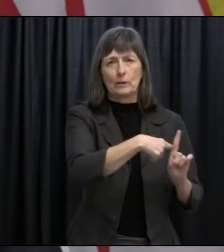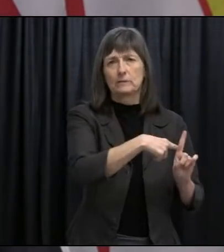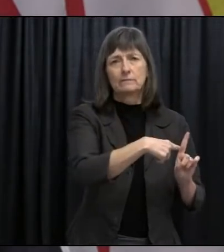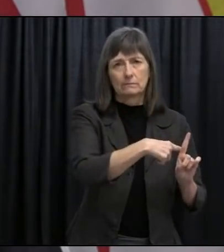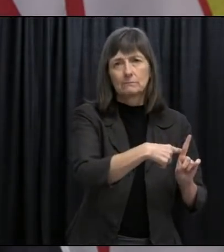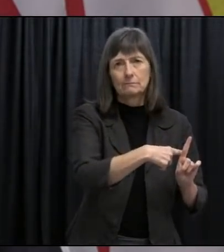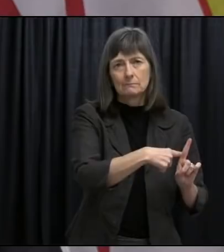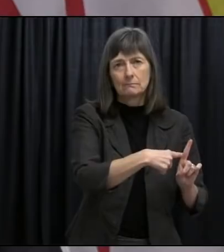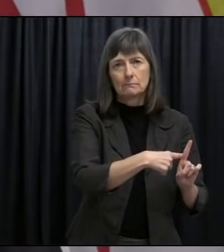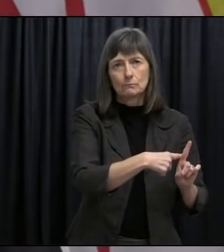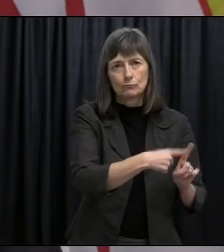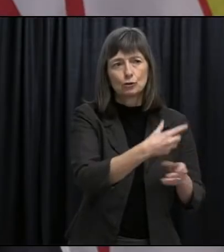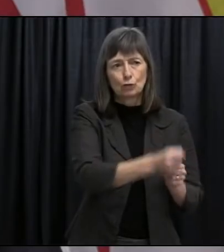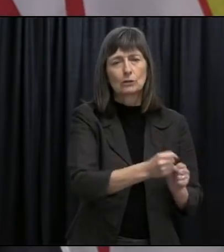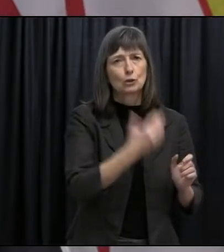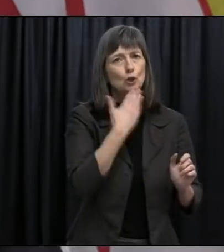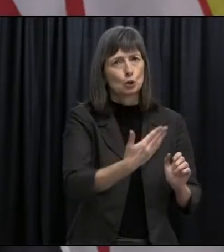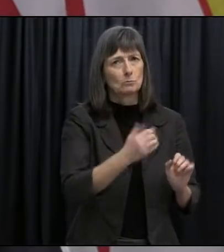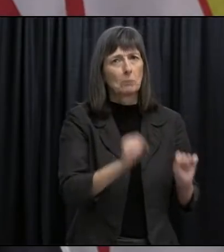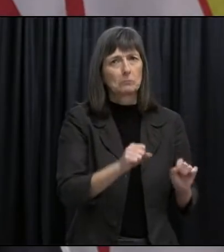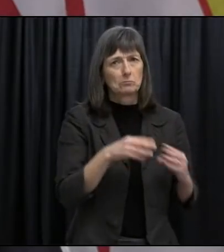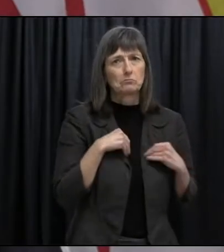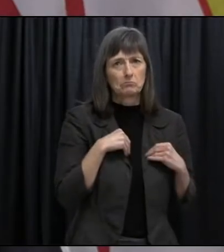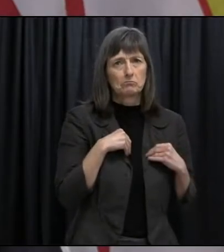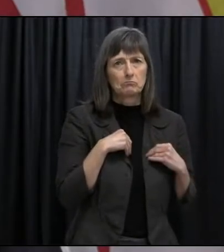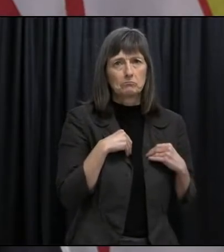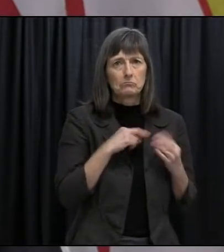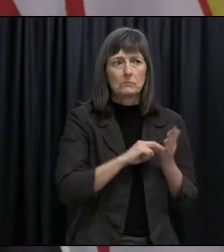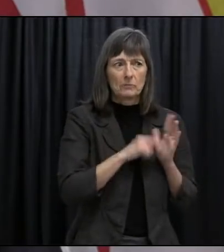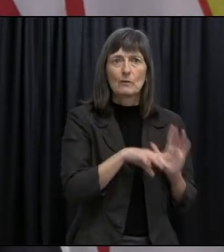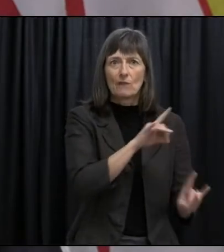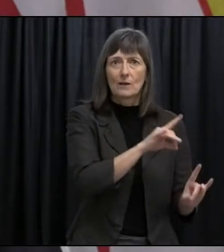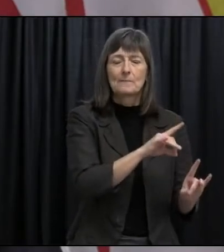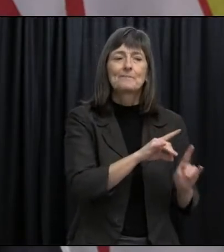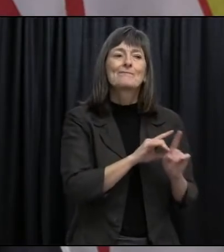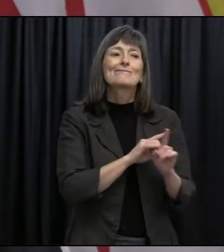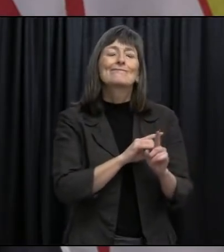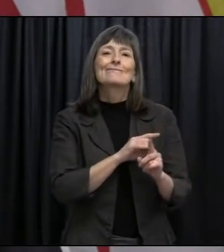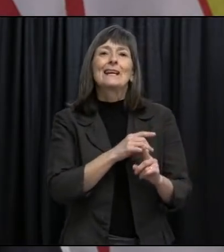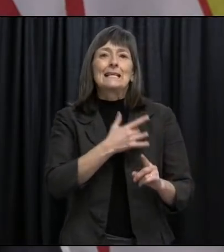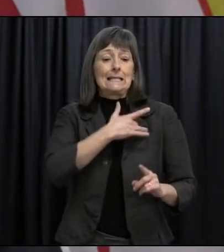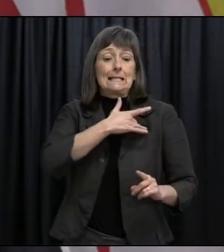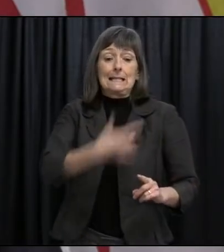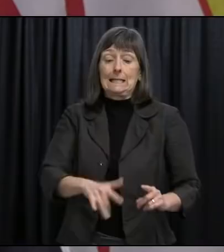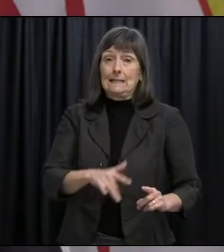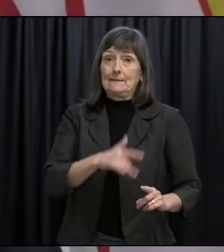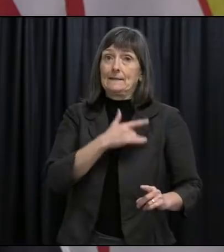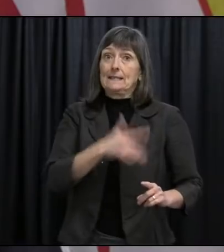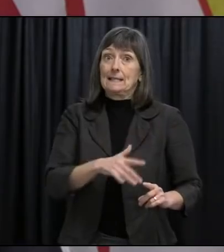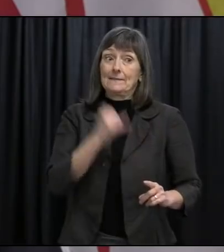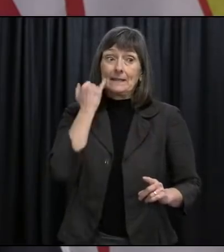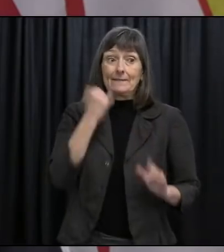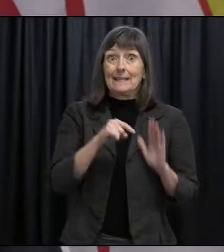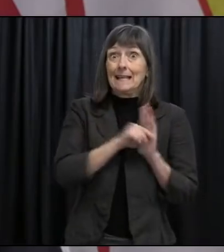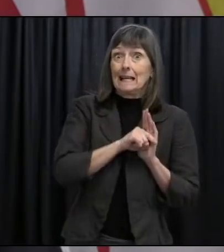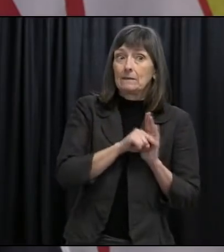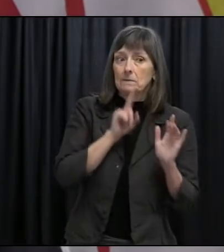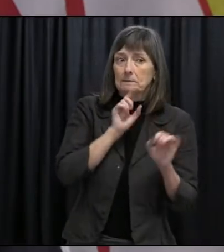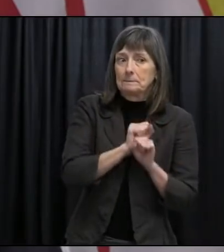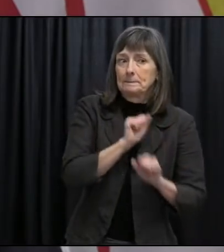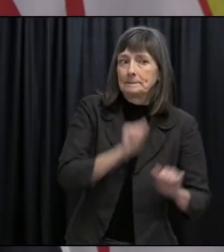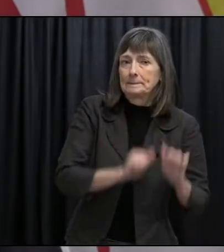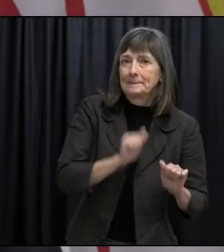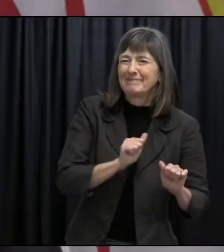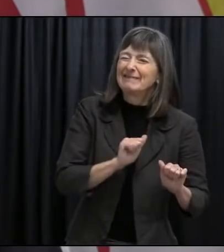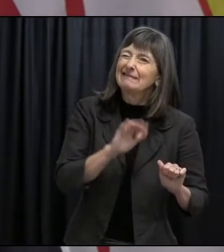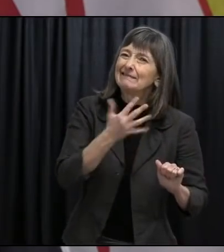so that's a good thing. Those are the people we want to find. The sensitivity, which is if you get a negative, is it a negative? That's